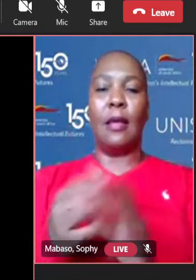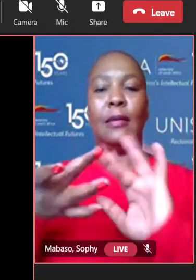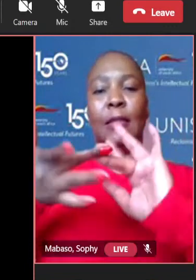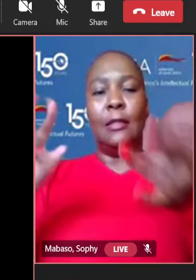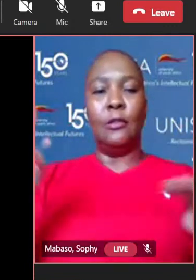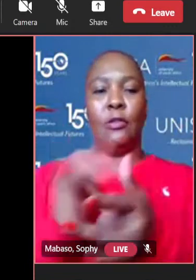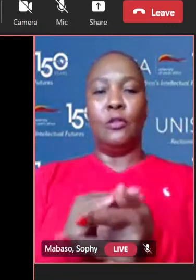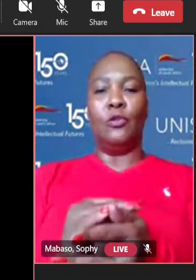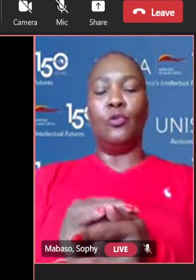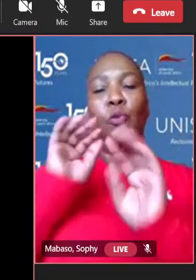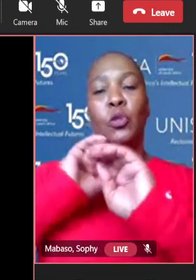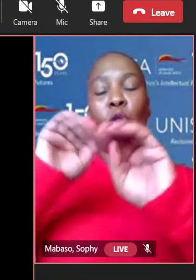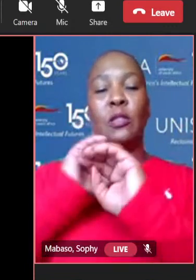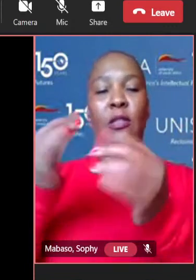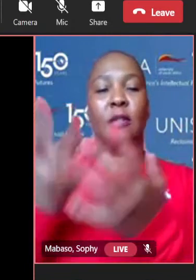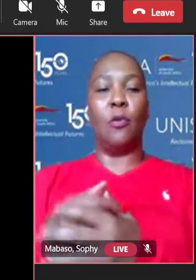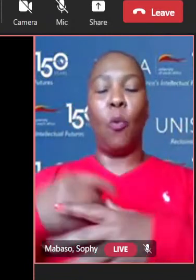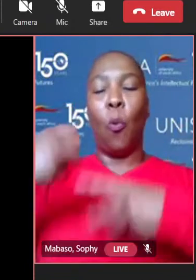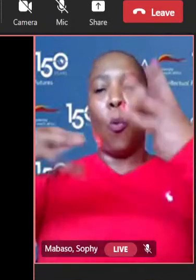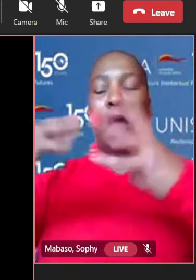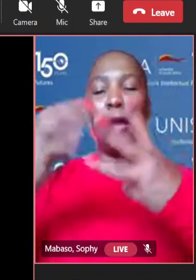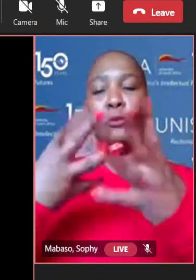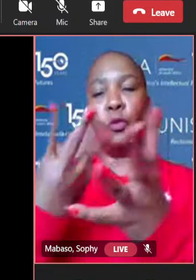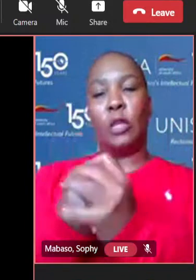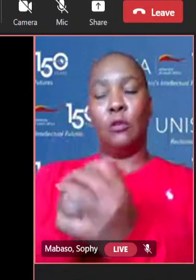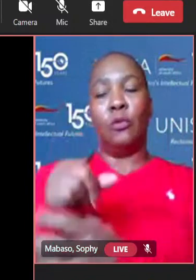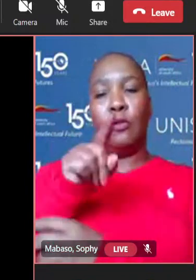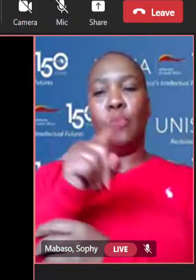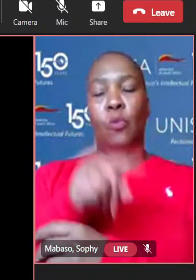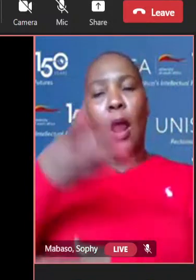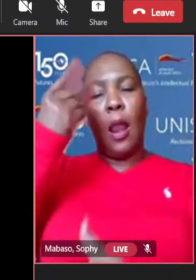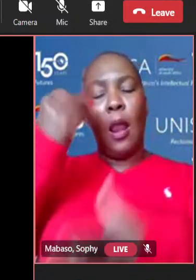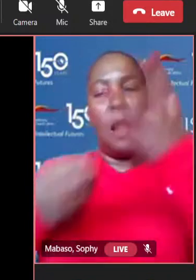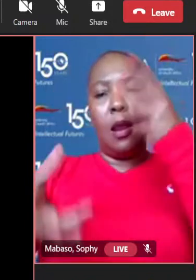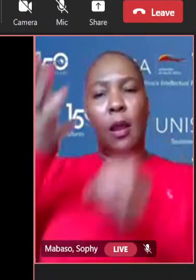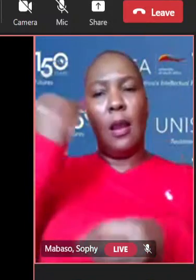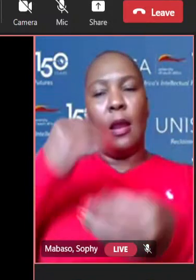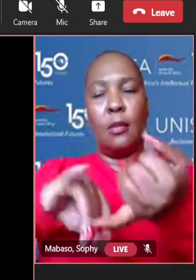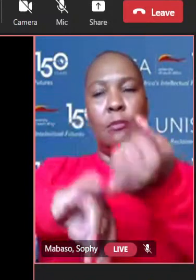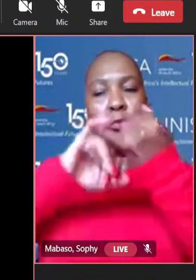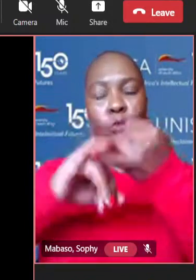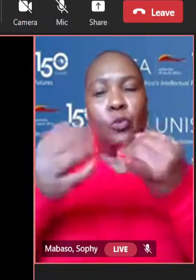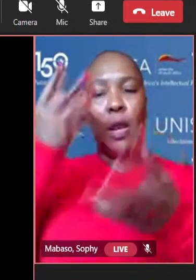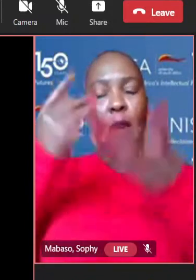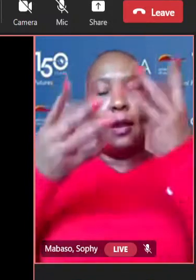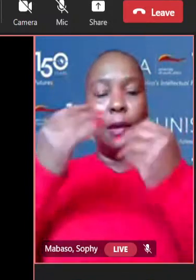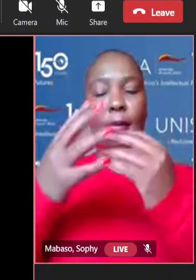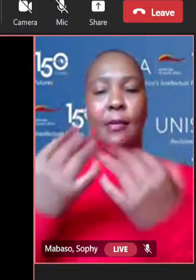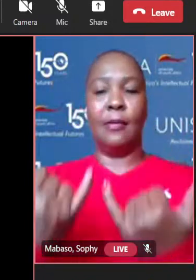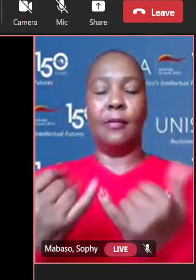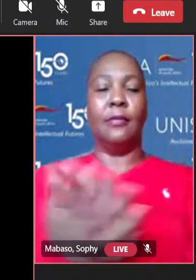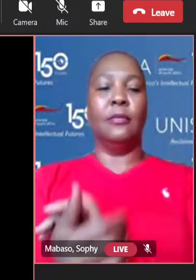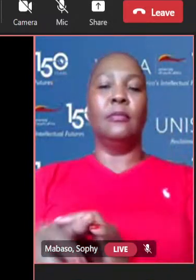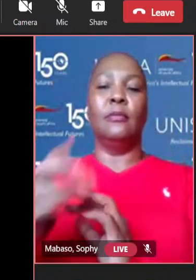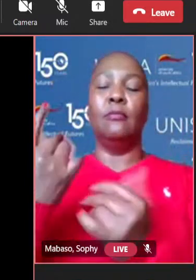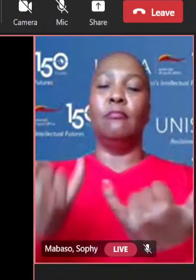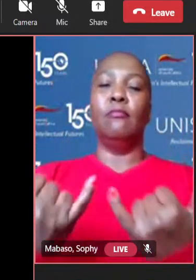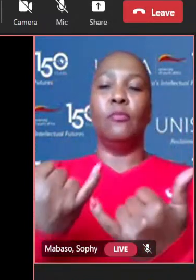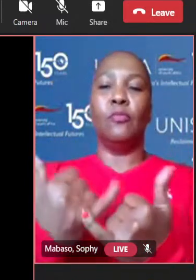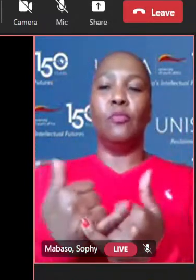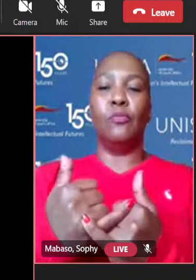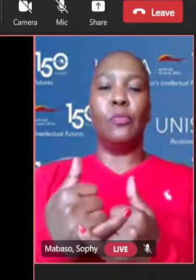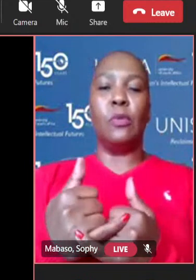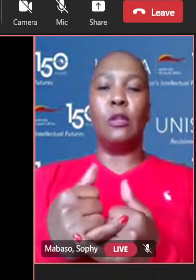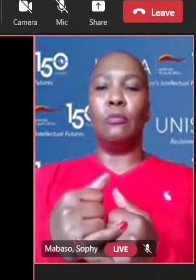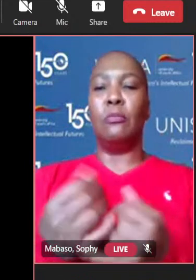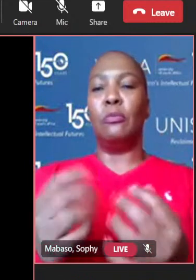will work with you while you are learning the module that you are learning. You will bounce something with